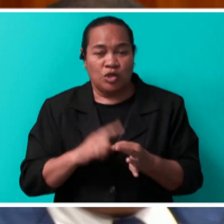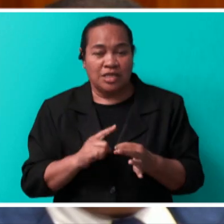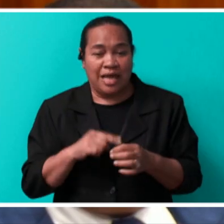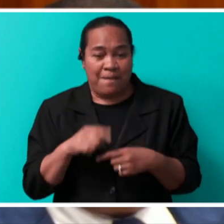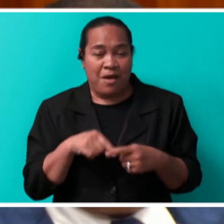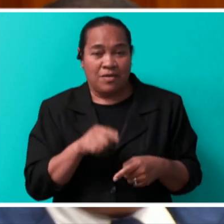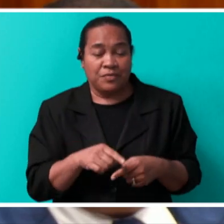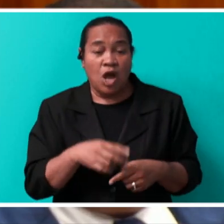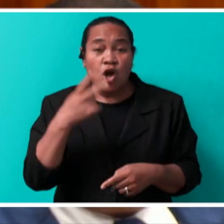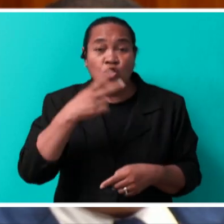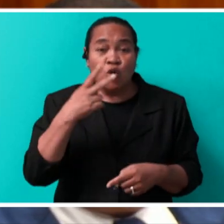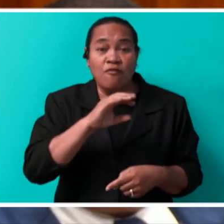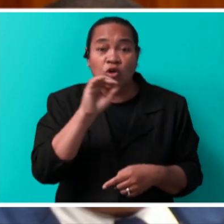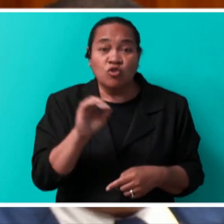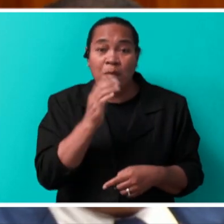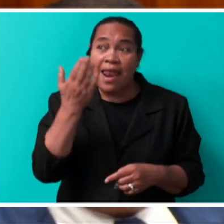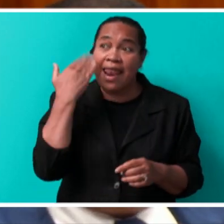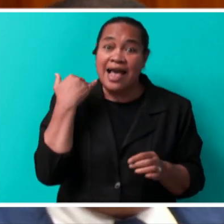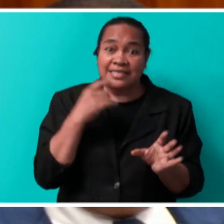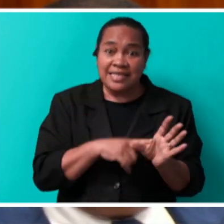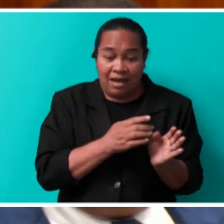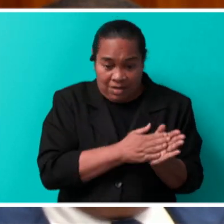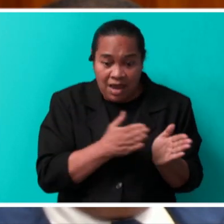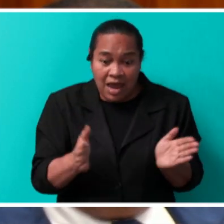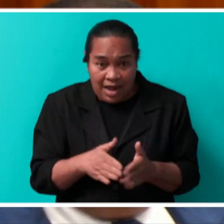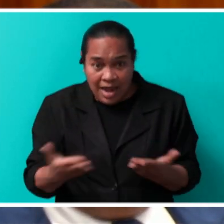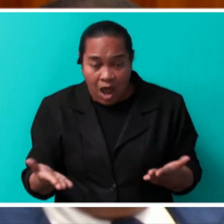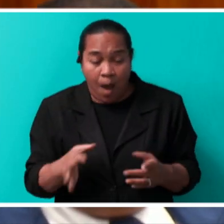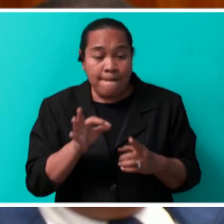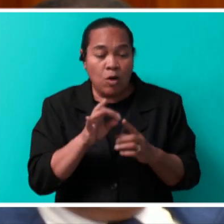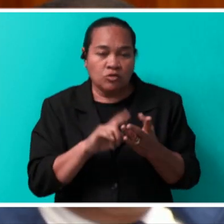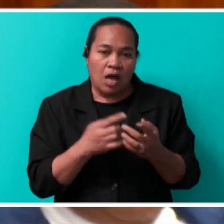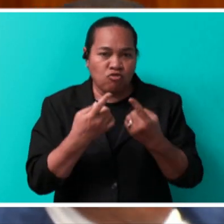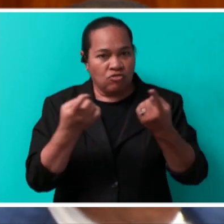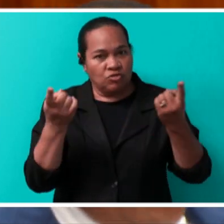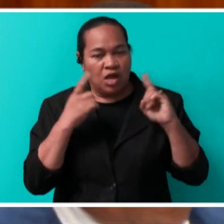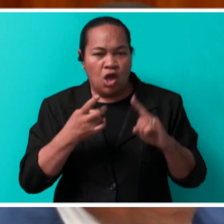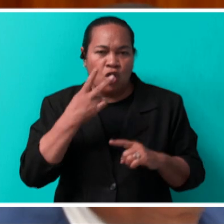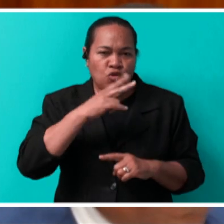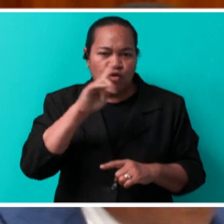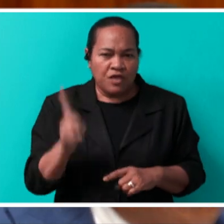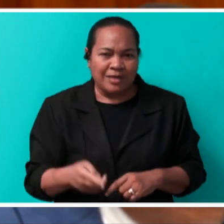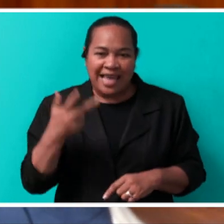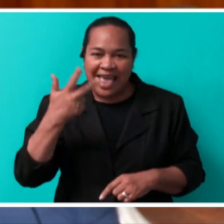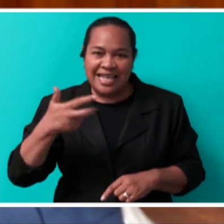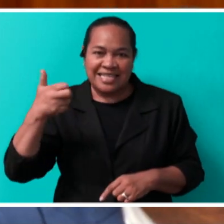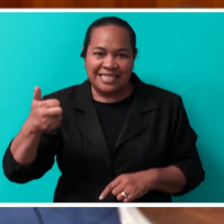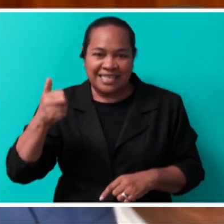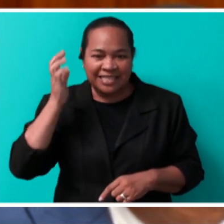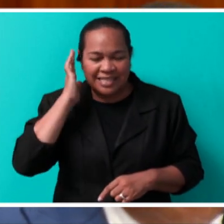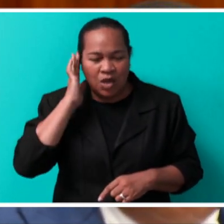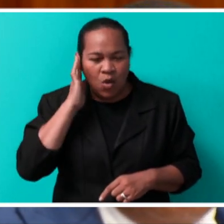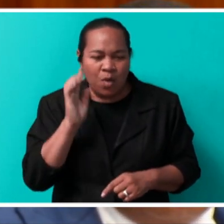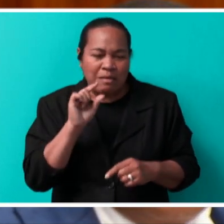From October last year to now, Polytech has graduated 2,086 students with micro